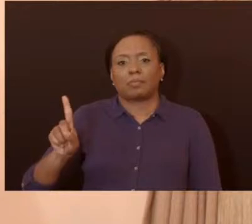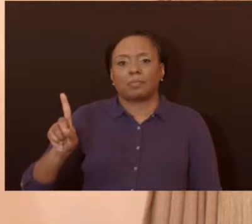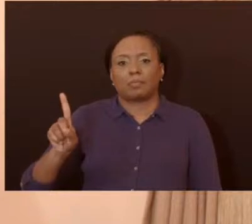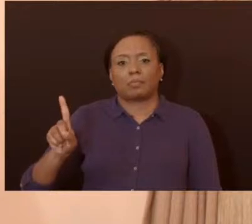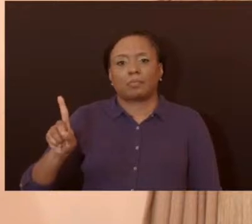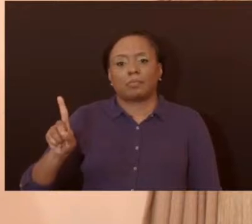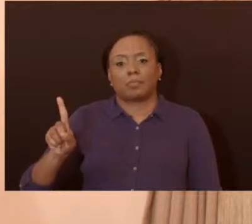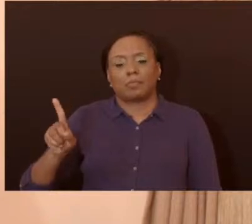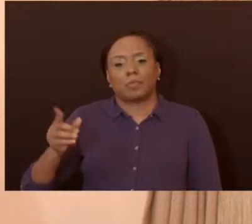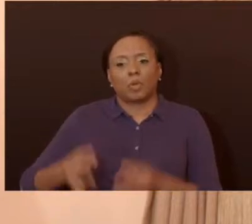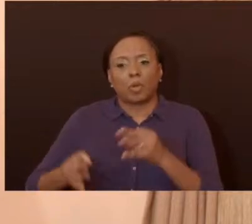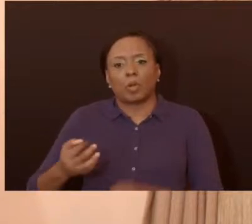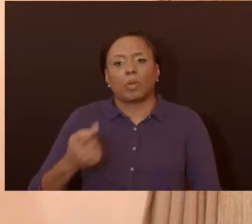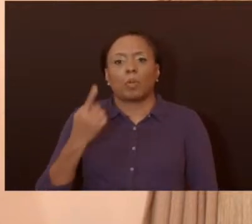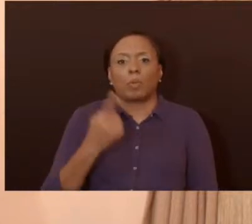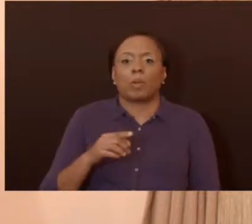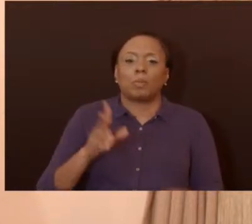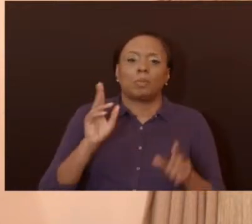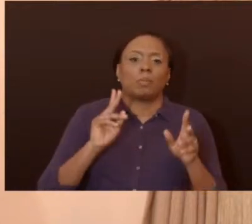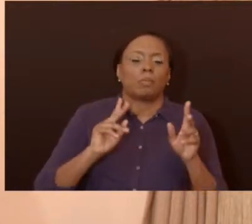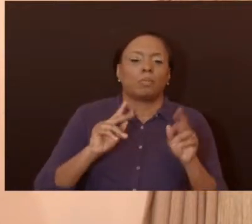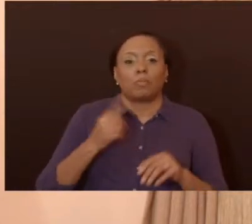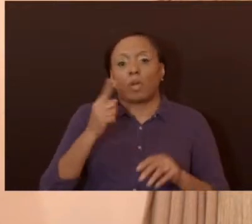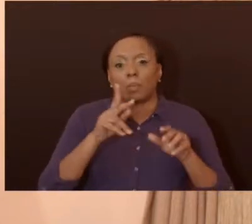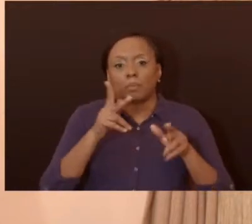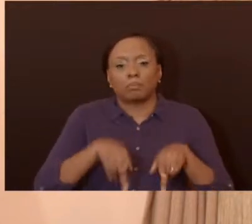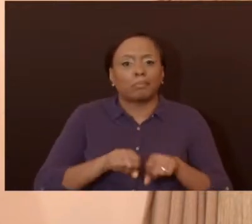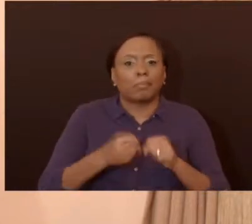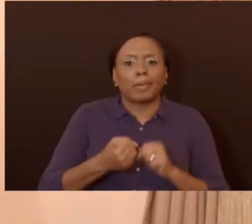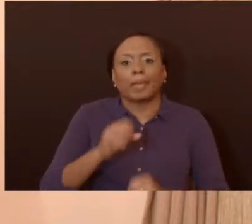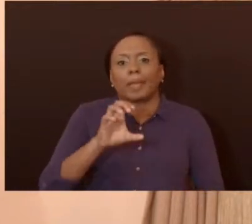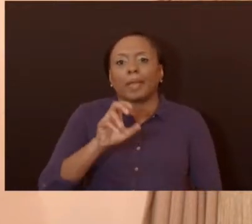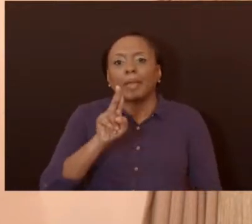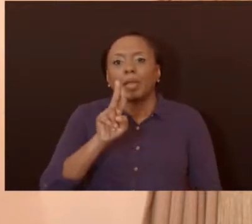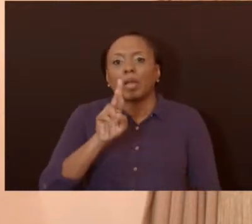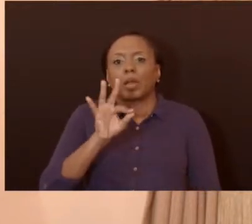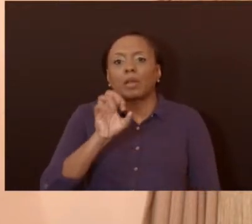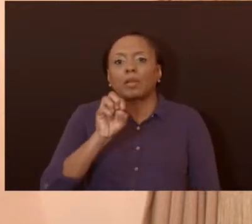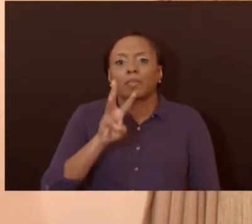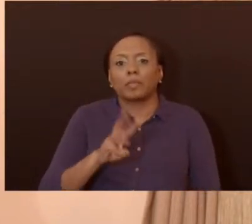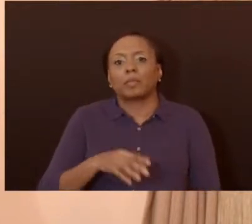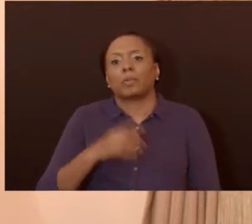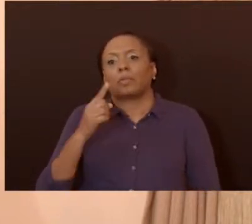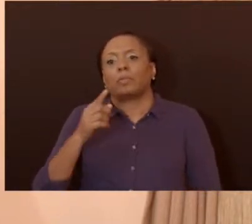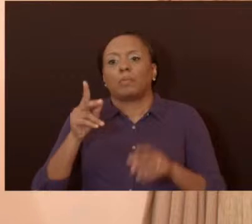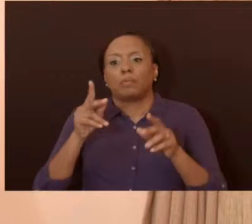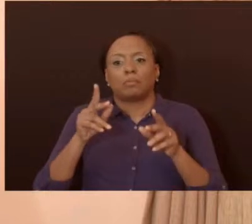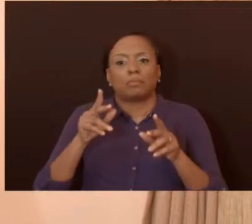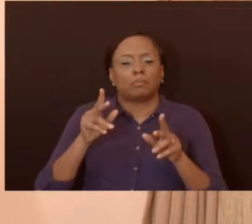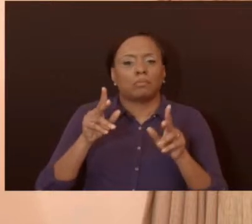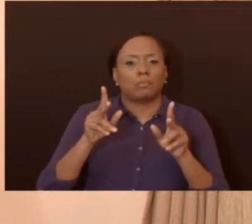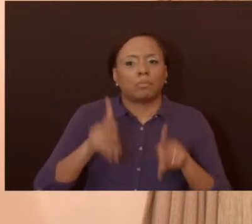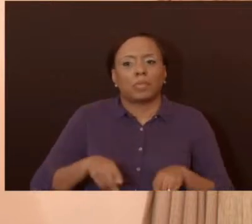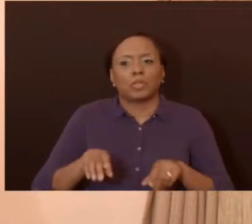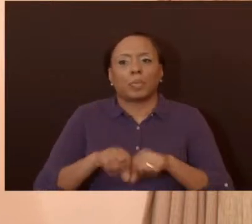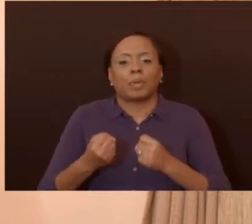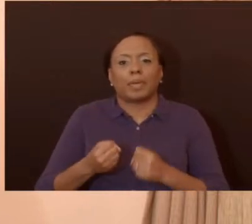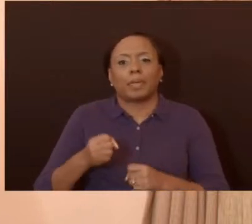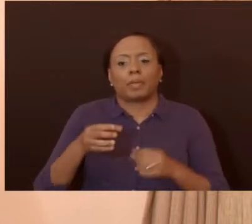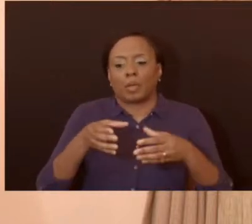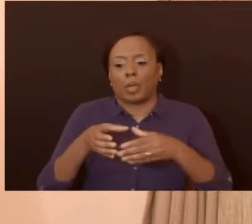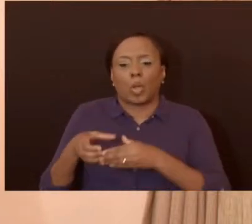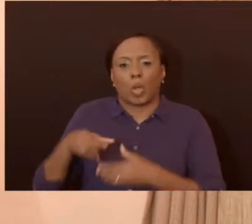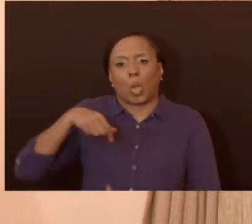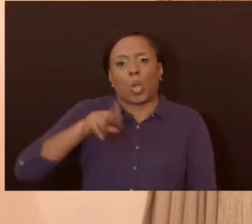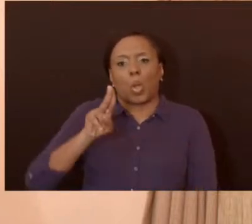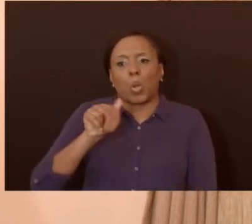of curfew, one quarantine breach, 6 persons attending an event that they shouldn't have. In fact, there are 11